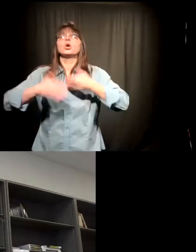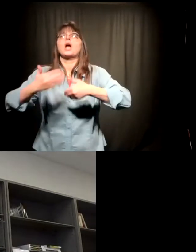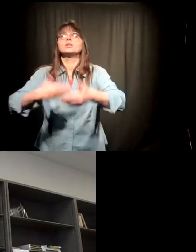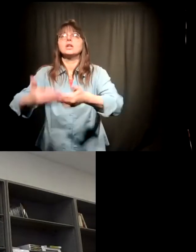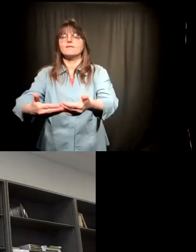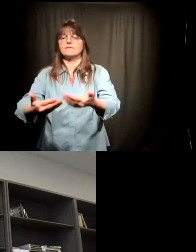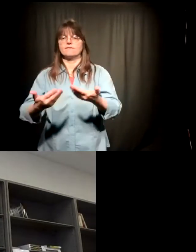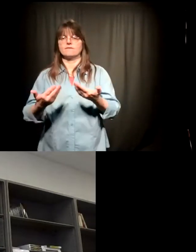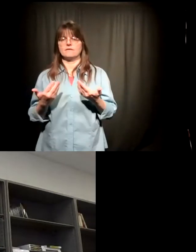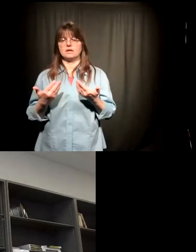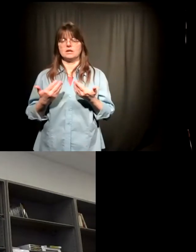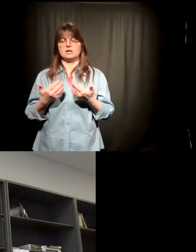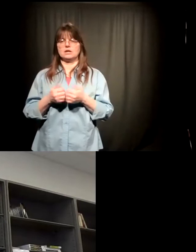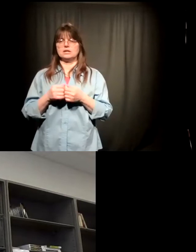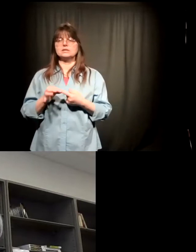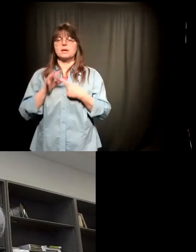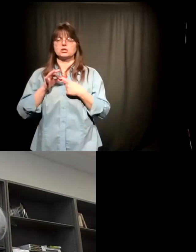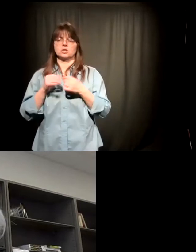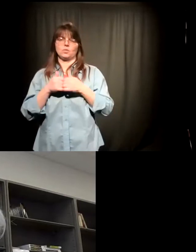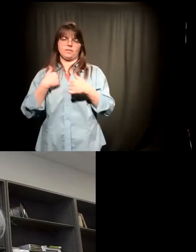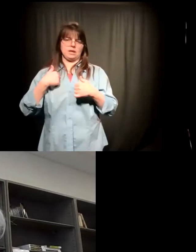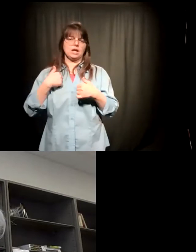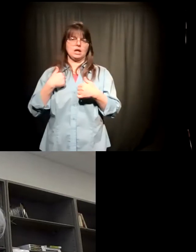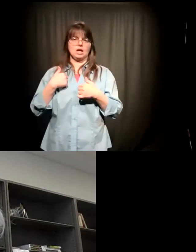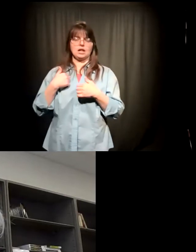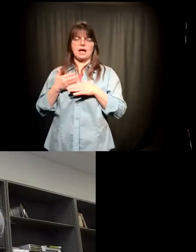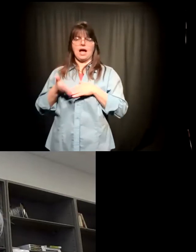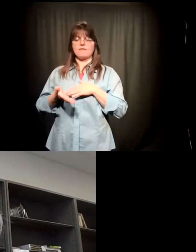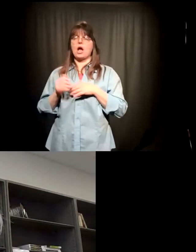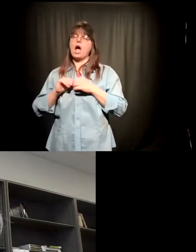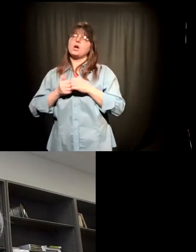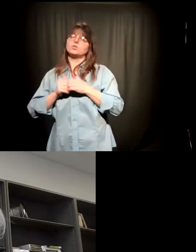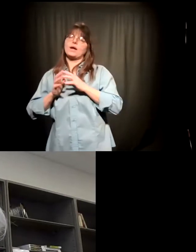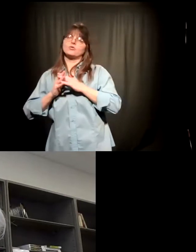really begin to tackle my own privilege as a hearing person and how that